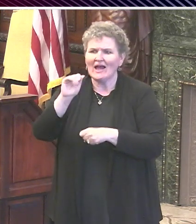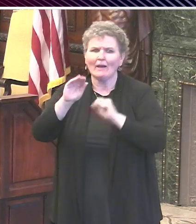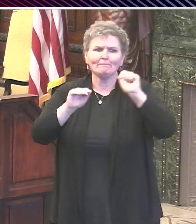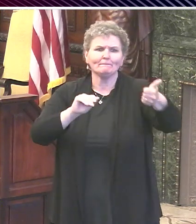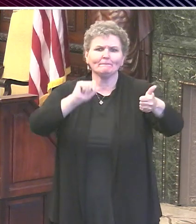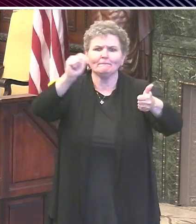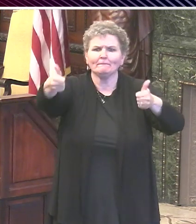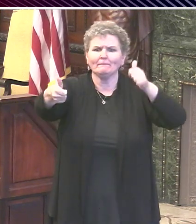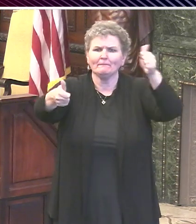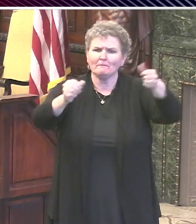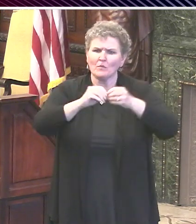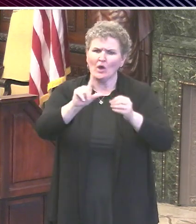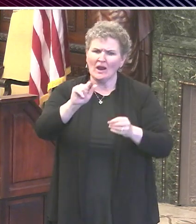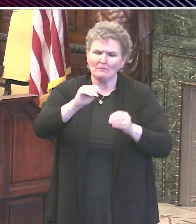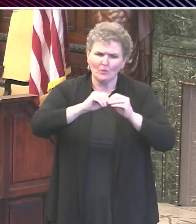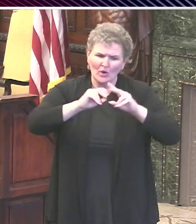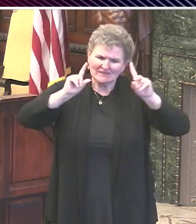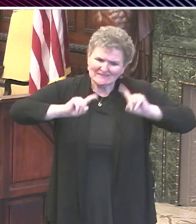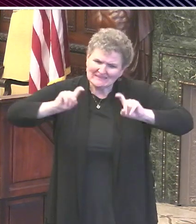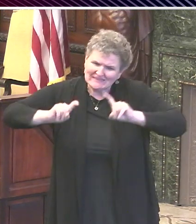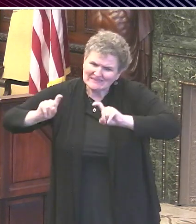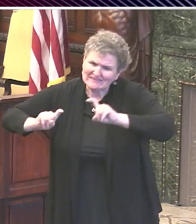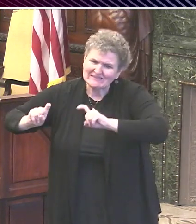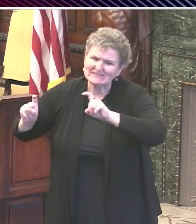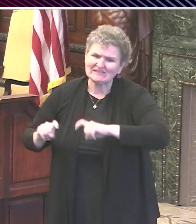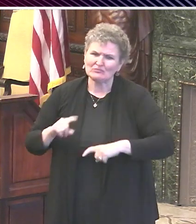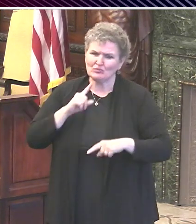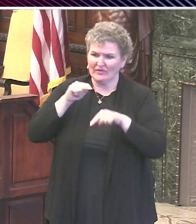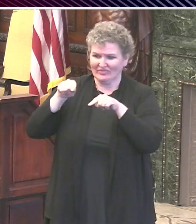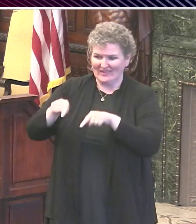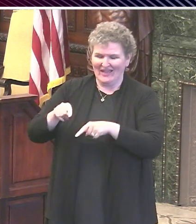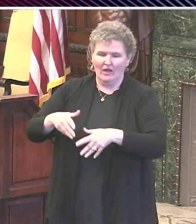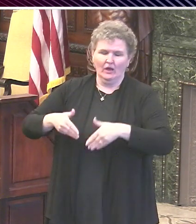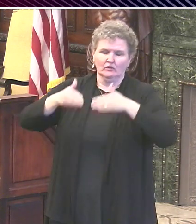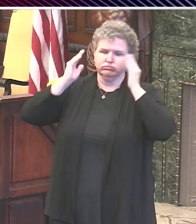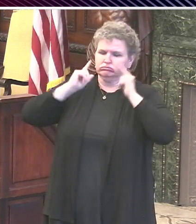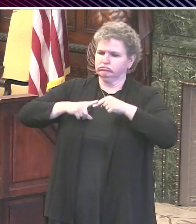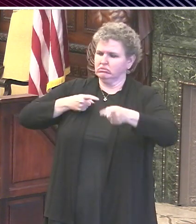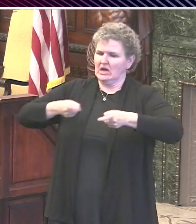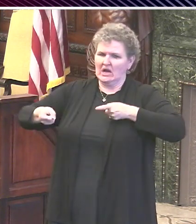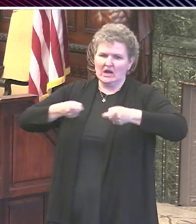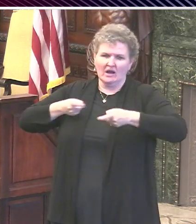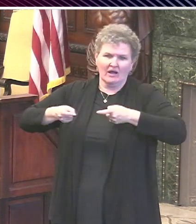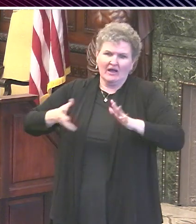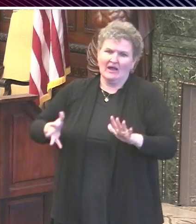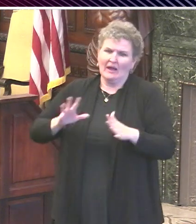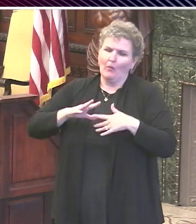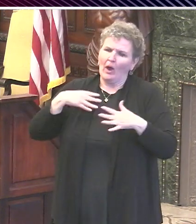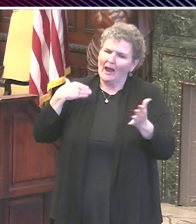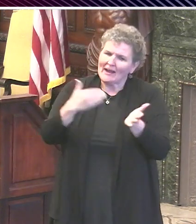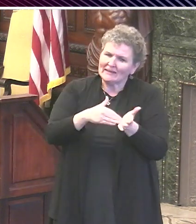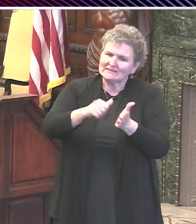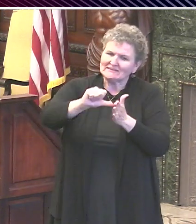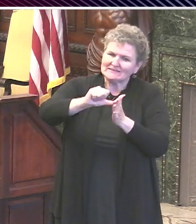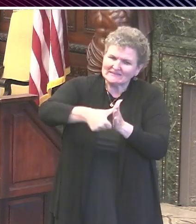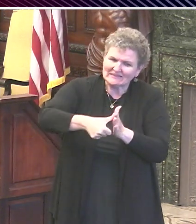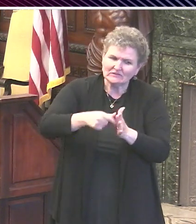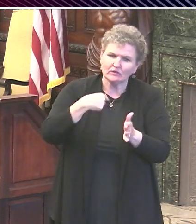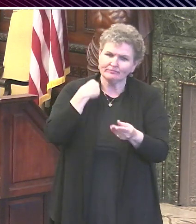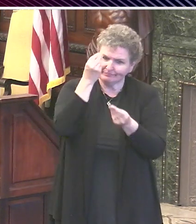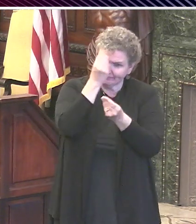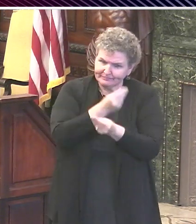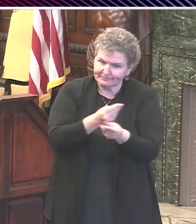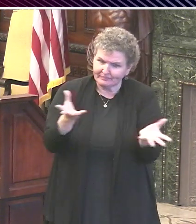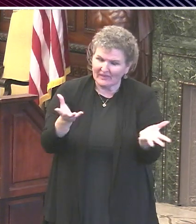other laboratories that don't have such a bottleneck. But I want to reiterate the message I made a couple days ago to those people who are tested